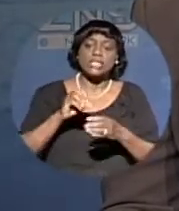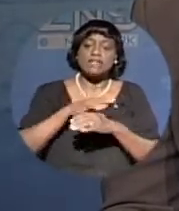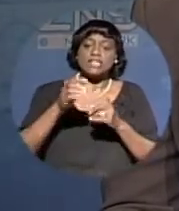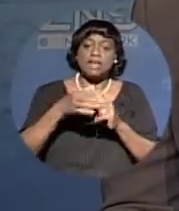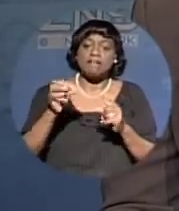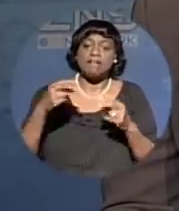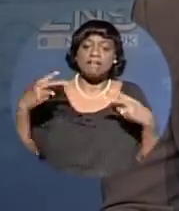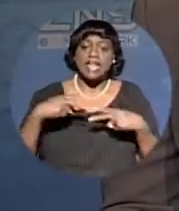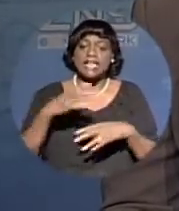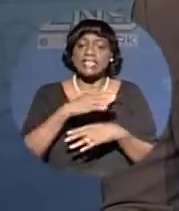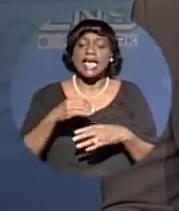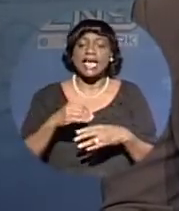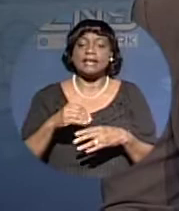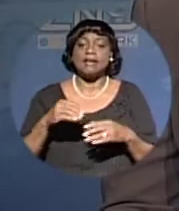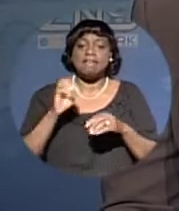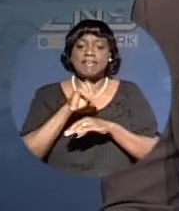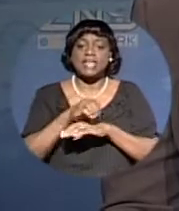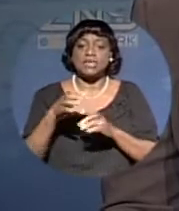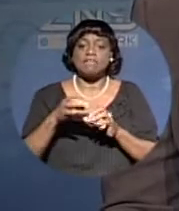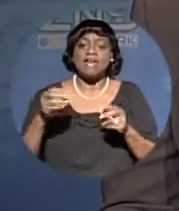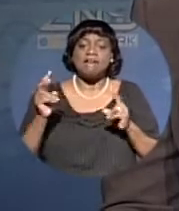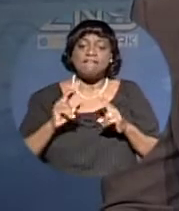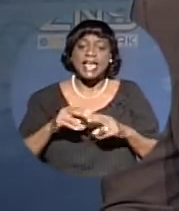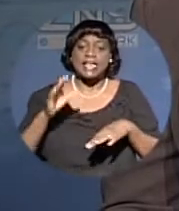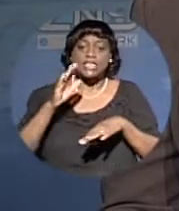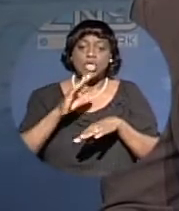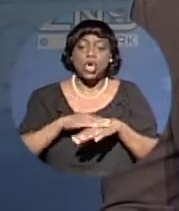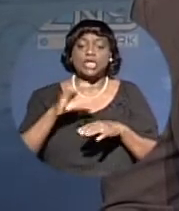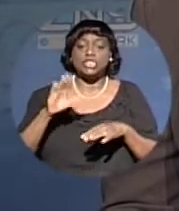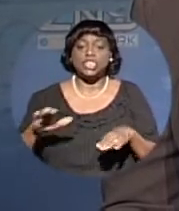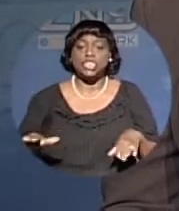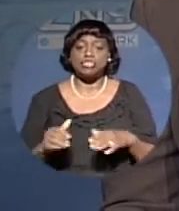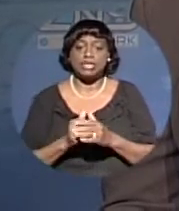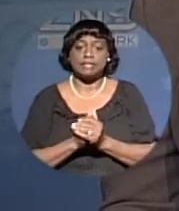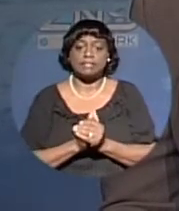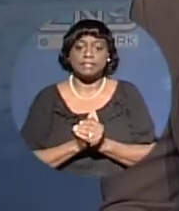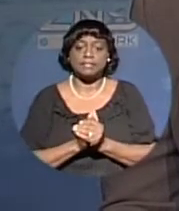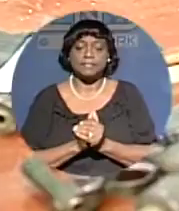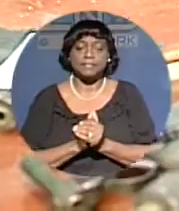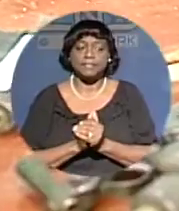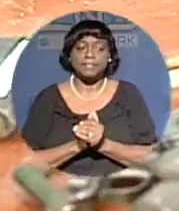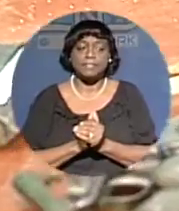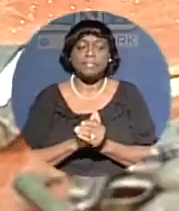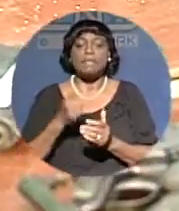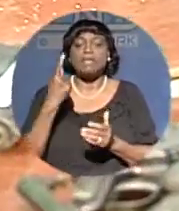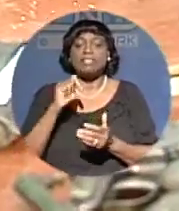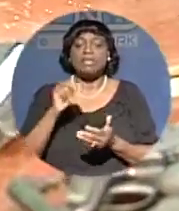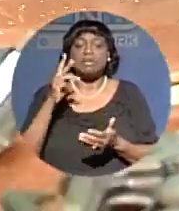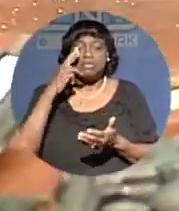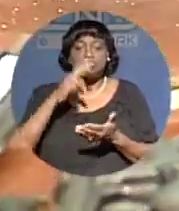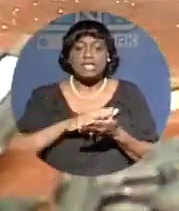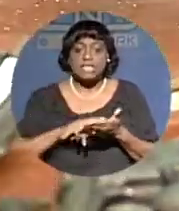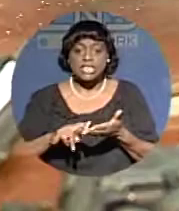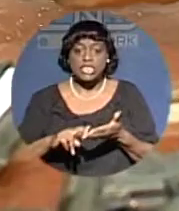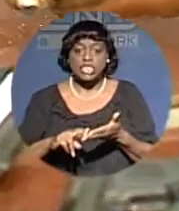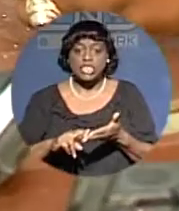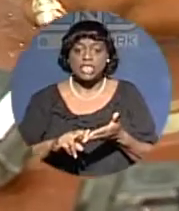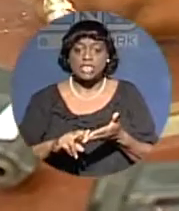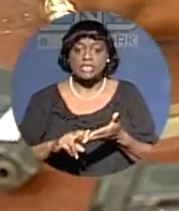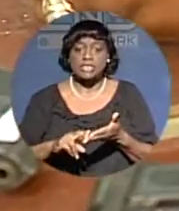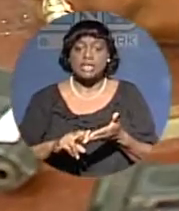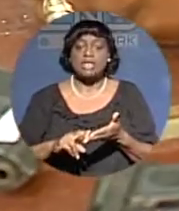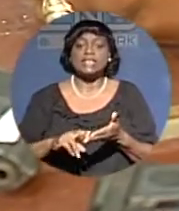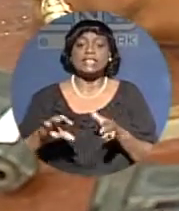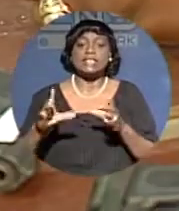of violence on children. Kala Palmer has more on the findings of the research. The research findings, conducted by way of